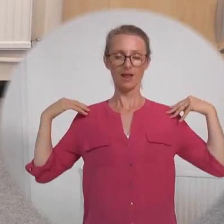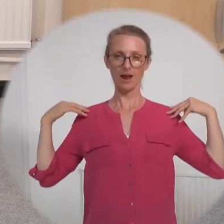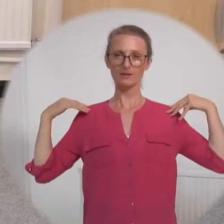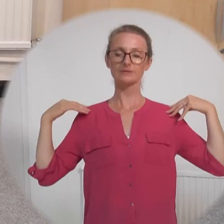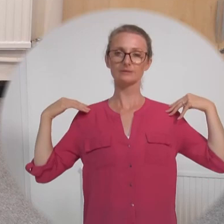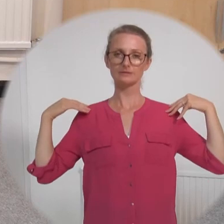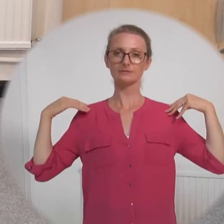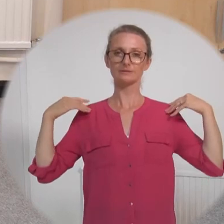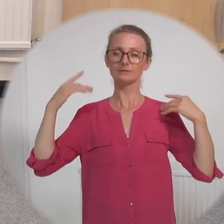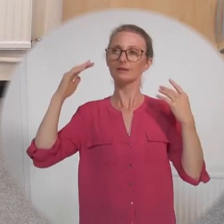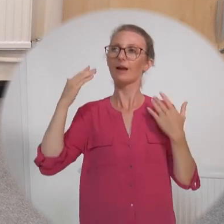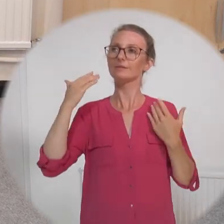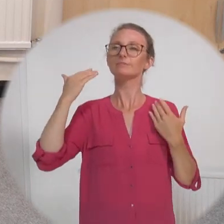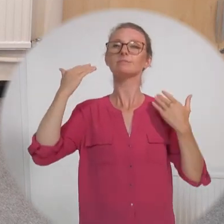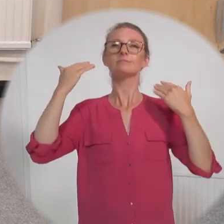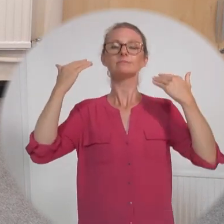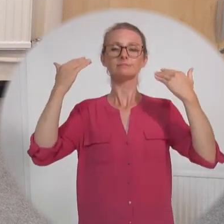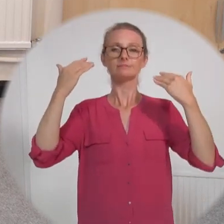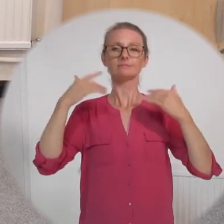sinking, hips relaxed and sinking.